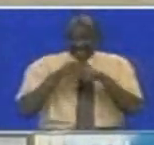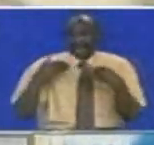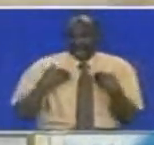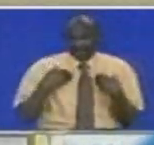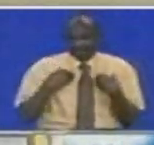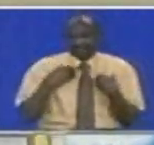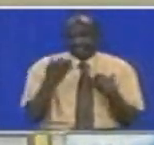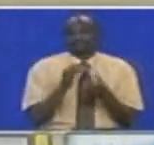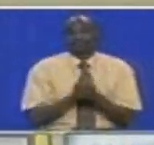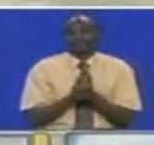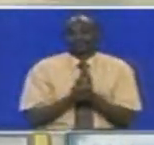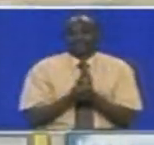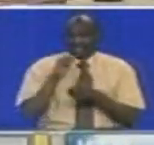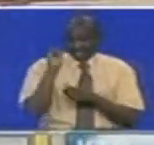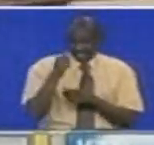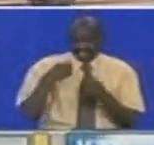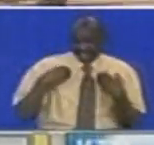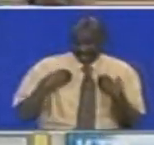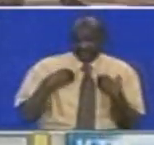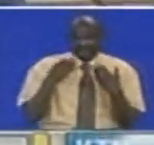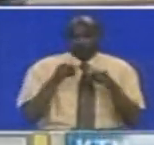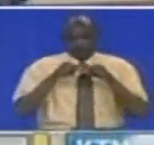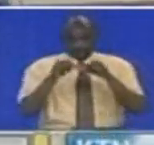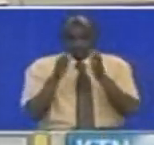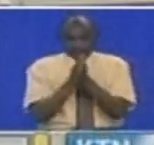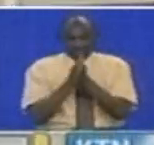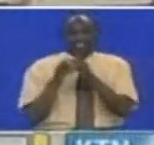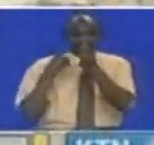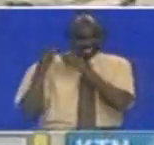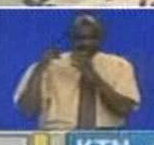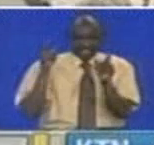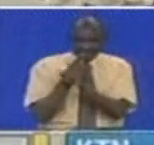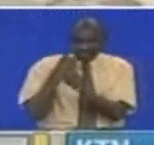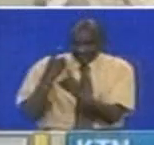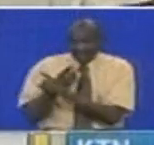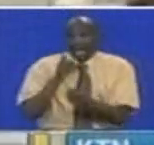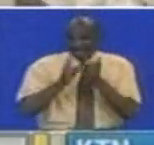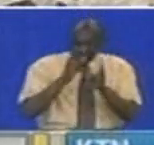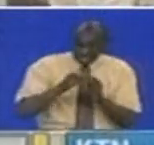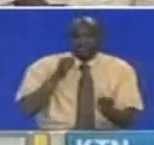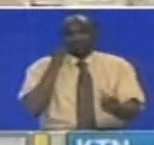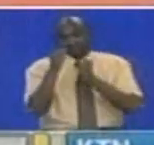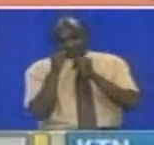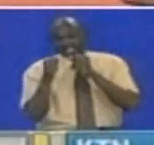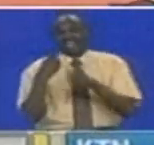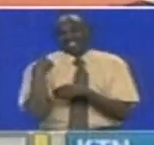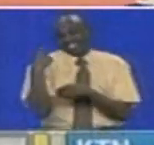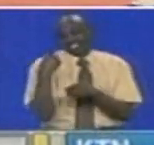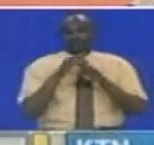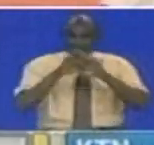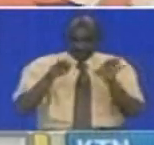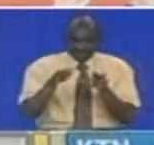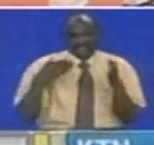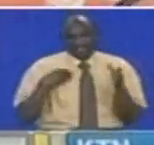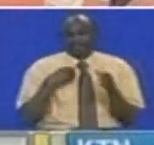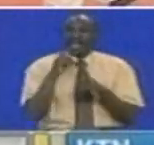write home about. Kenya too has continued to stick to her traditional events, being athletics, boxing and most recently swimming, as her